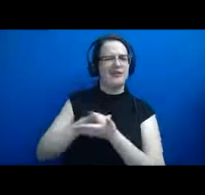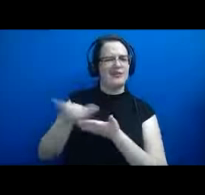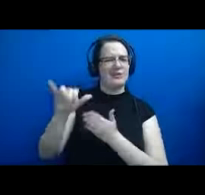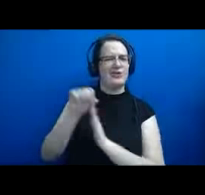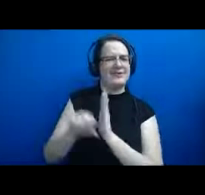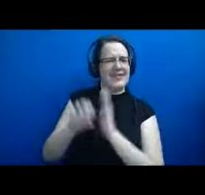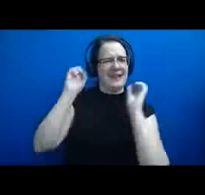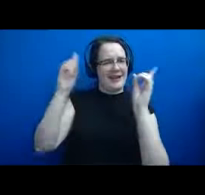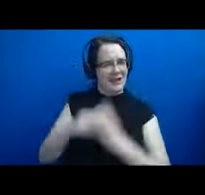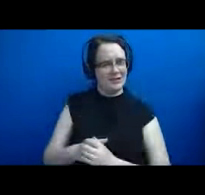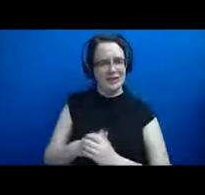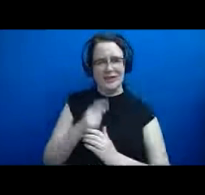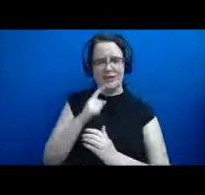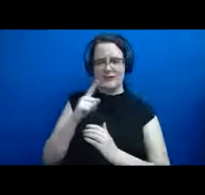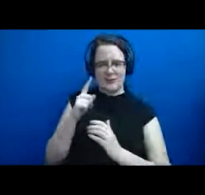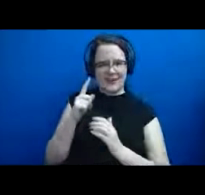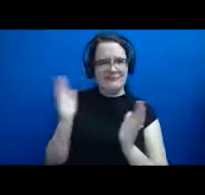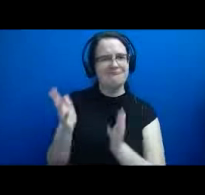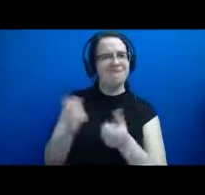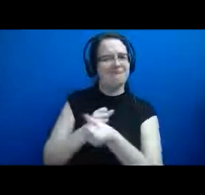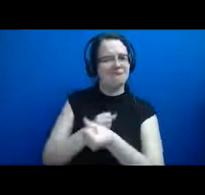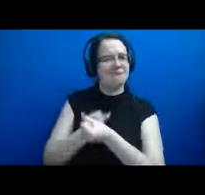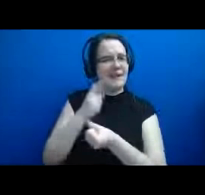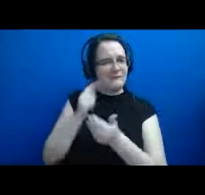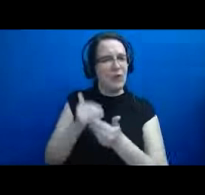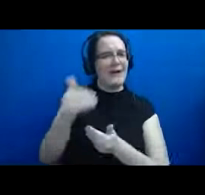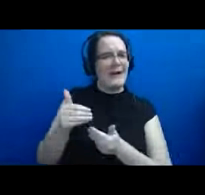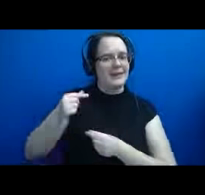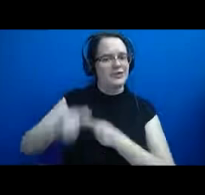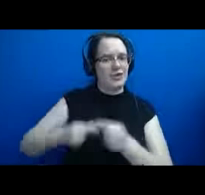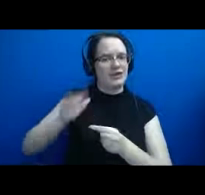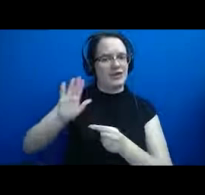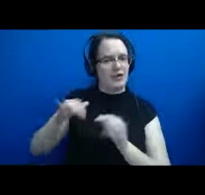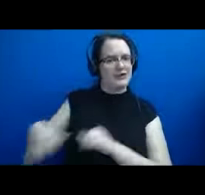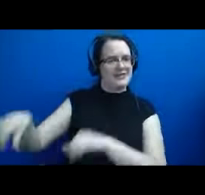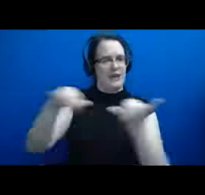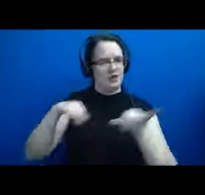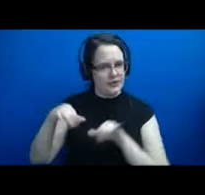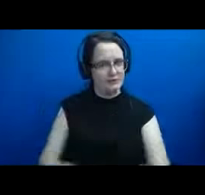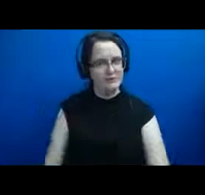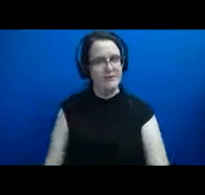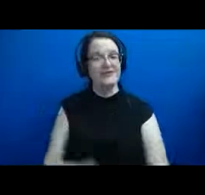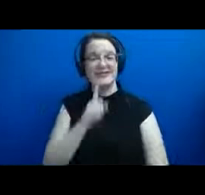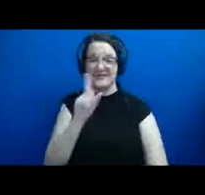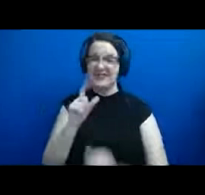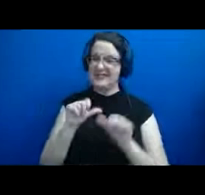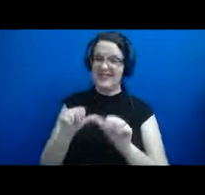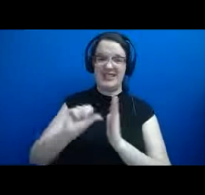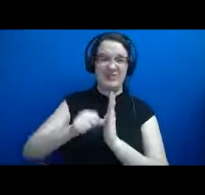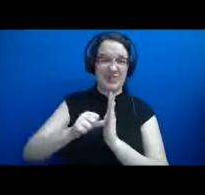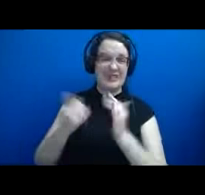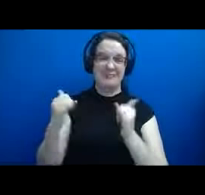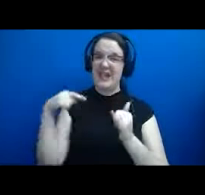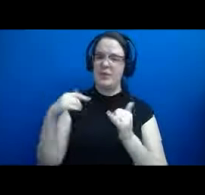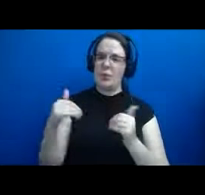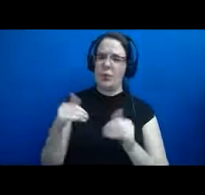and advocating for the next generation standards and continuing to really stress the importance for play as New York